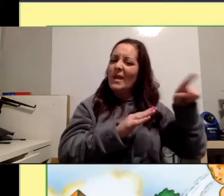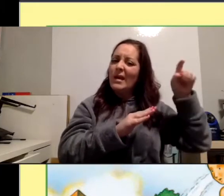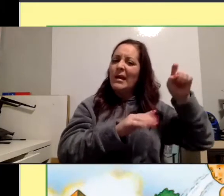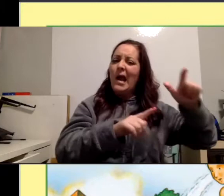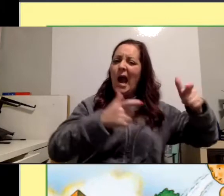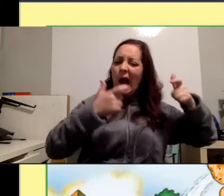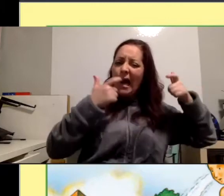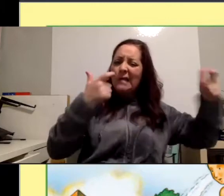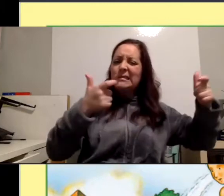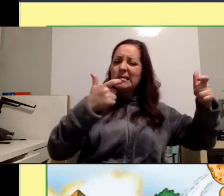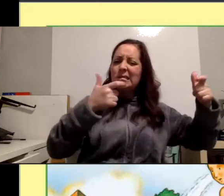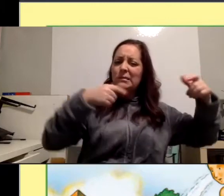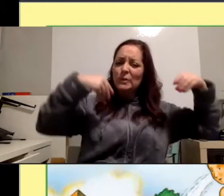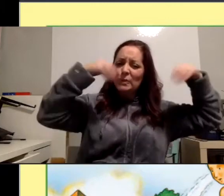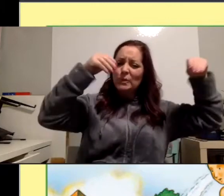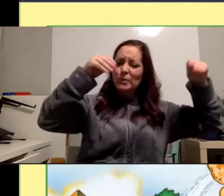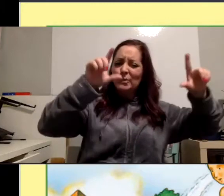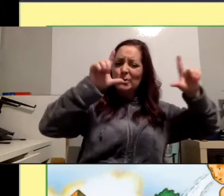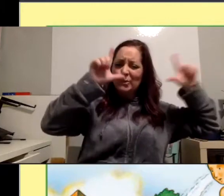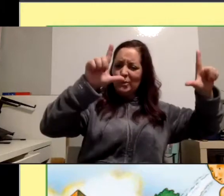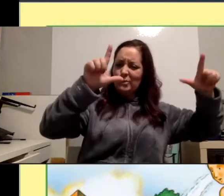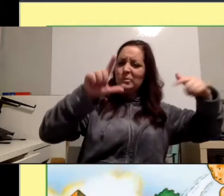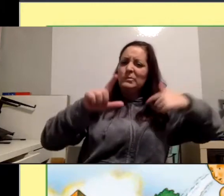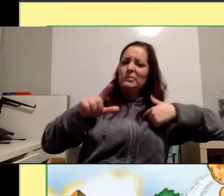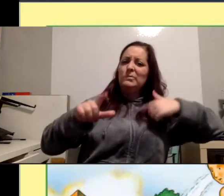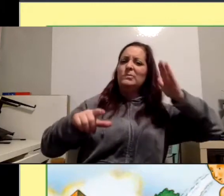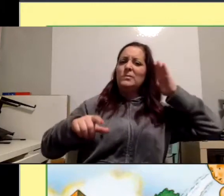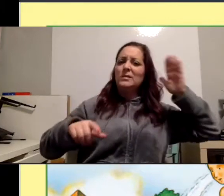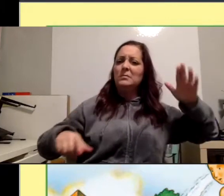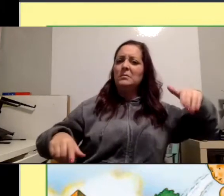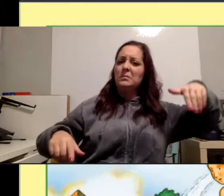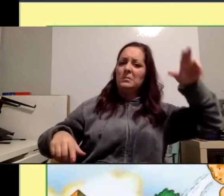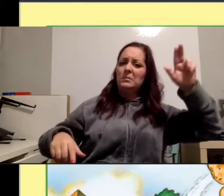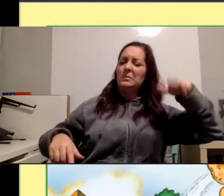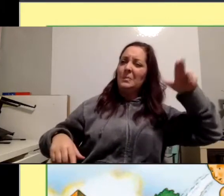and paint a large sign on a storefront.